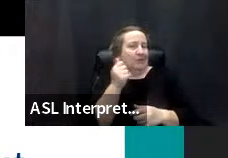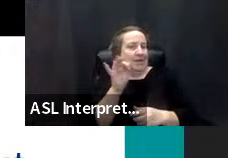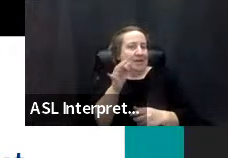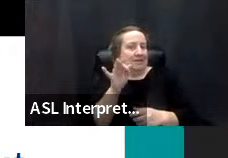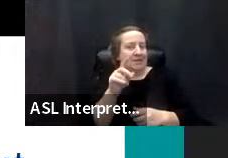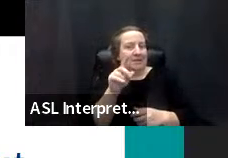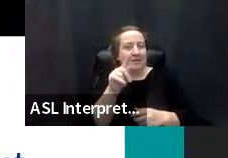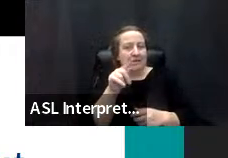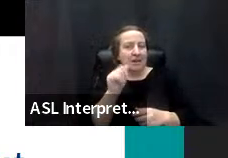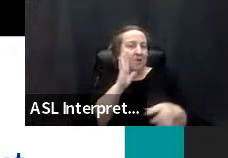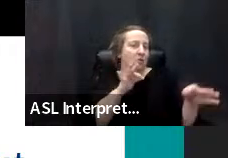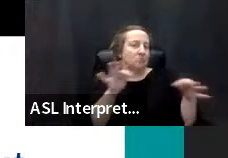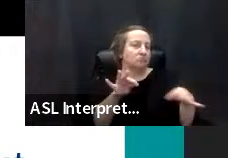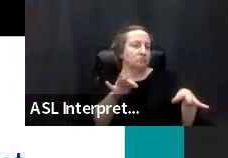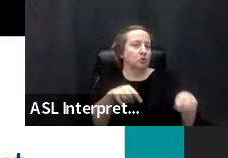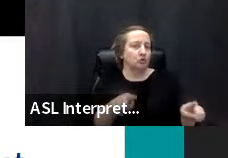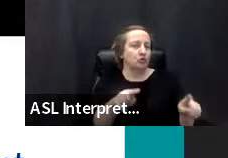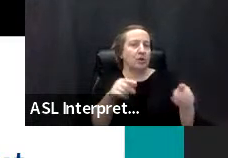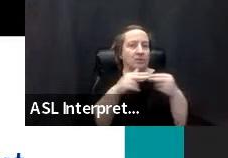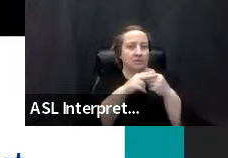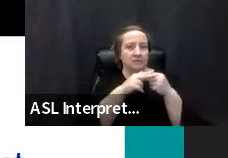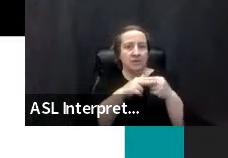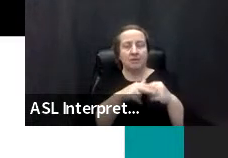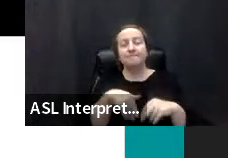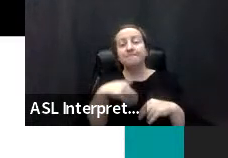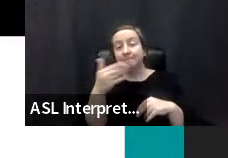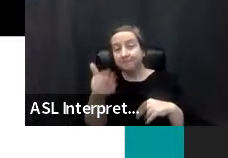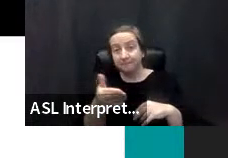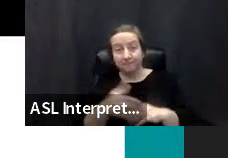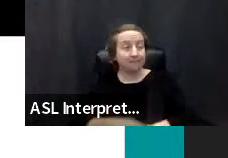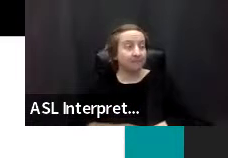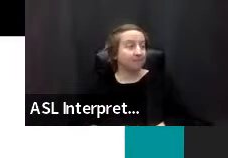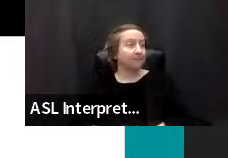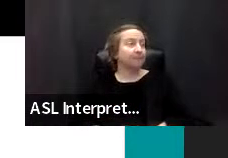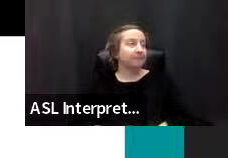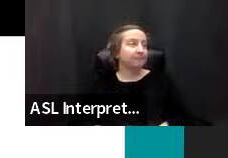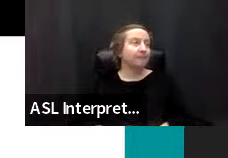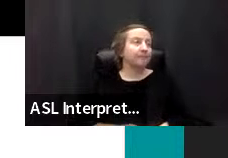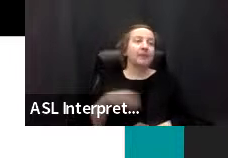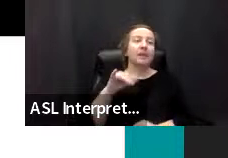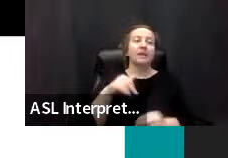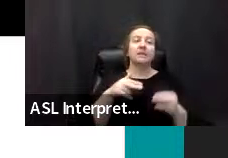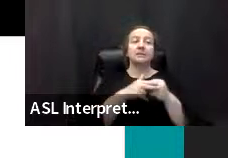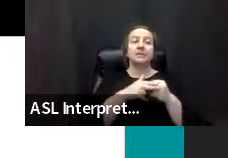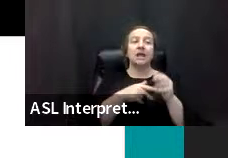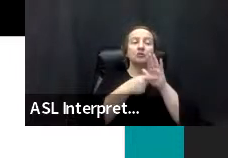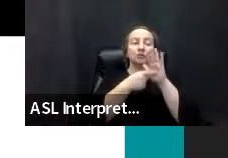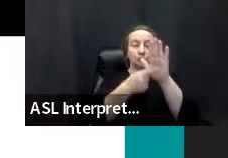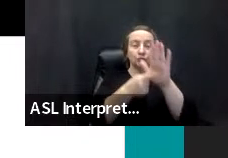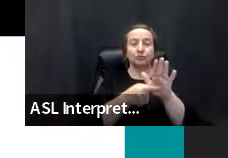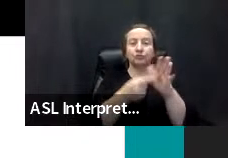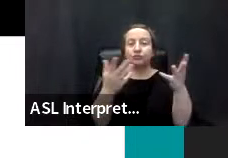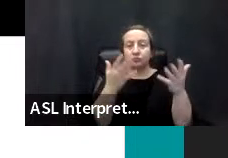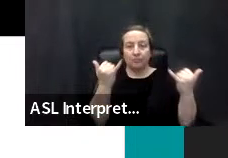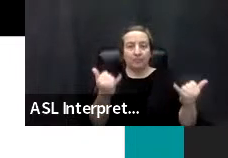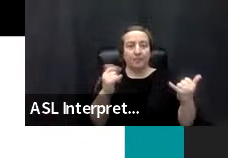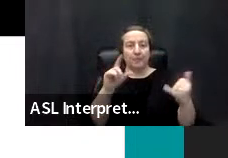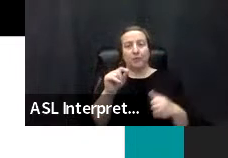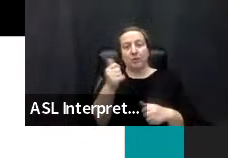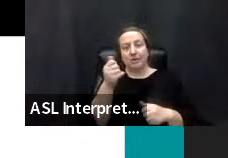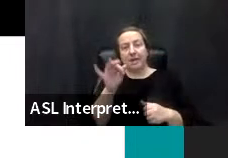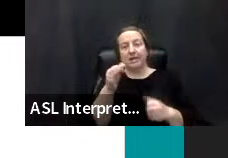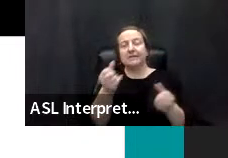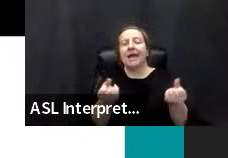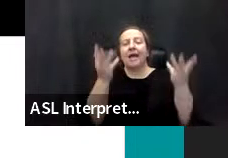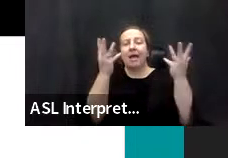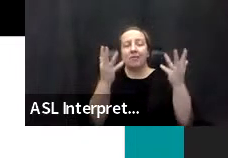that as we go through the slides. Next slide, please. This slide shows kind of the existing 2019 volumes in the